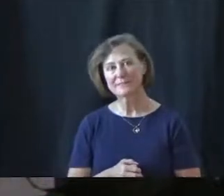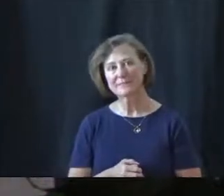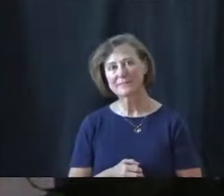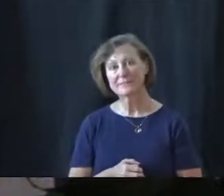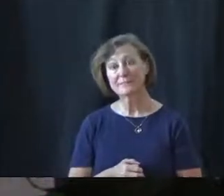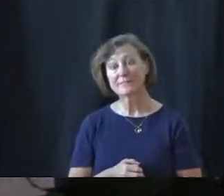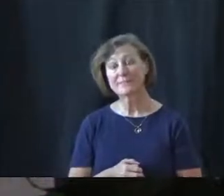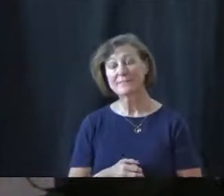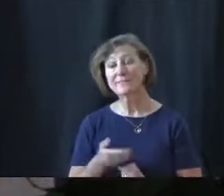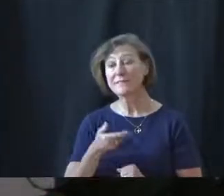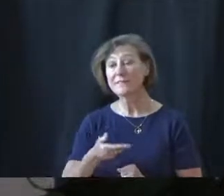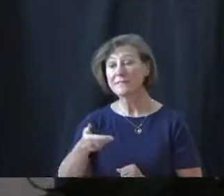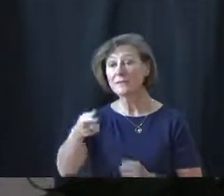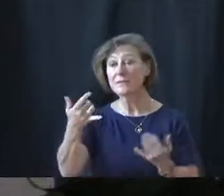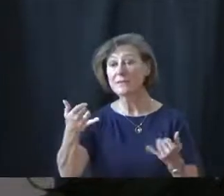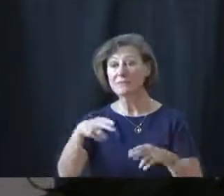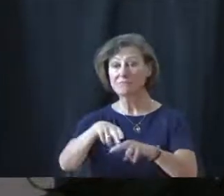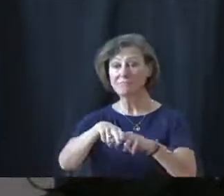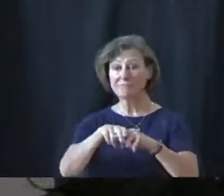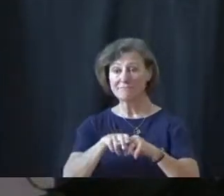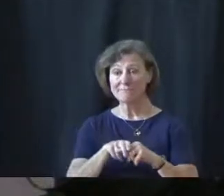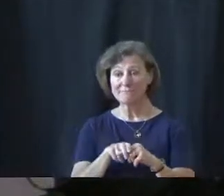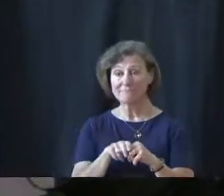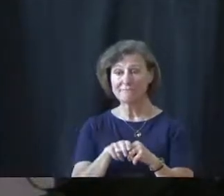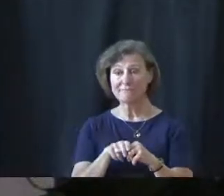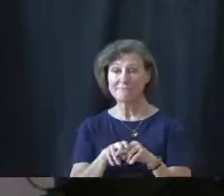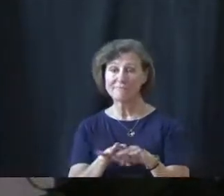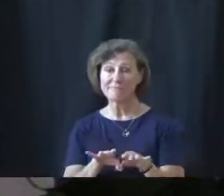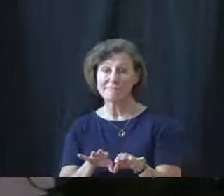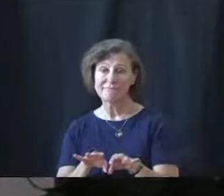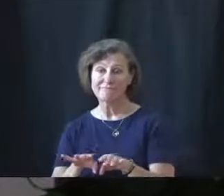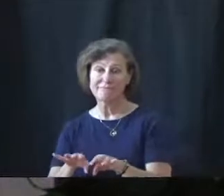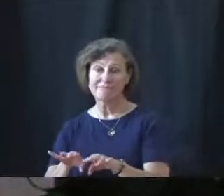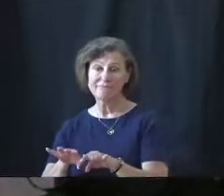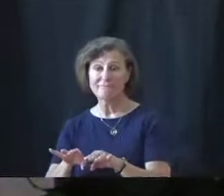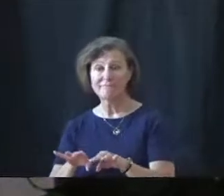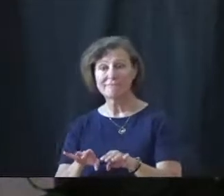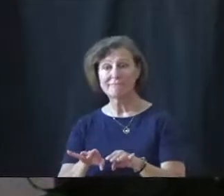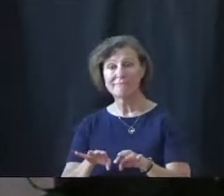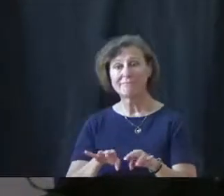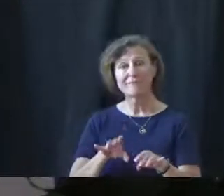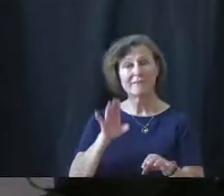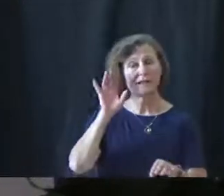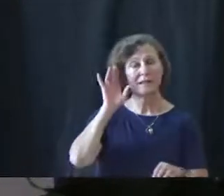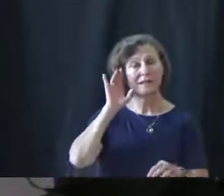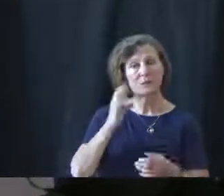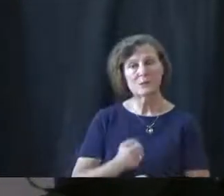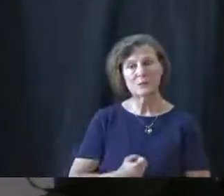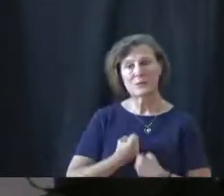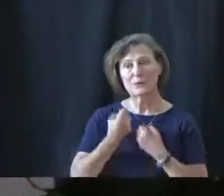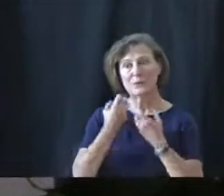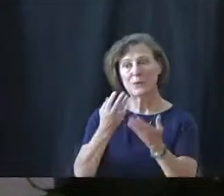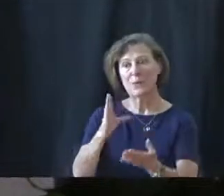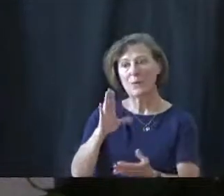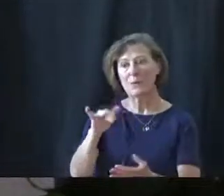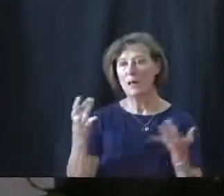I invite you now to settle in and listen to a poem by Tibetan